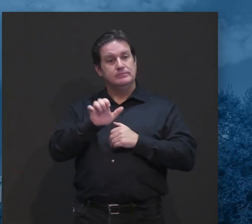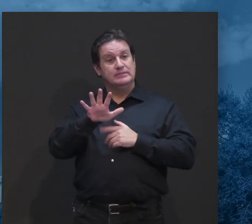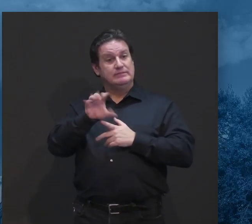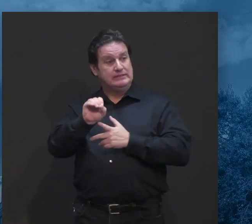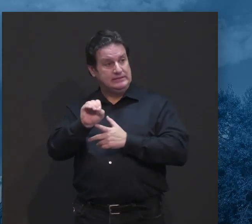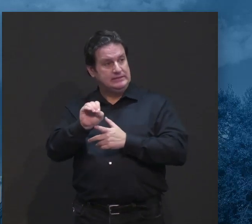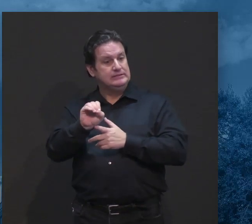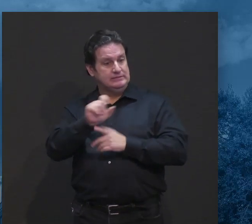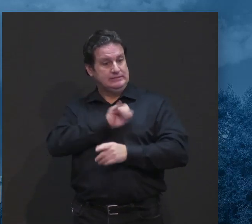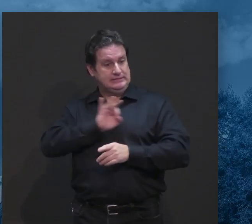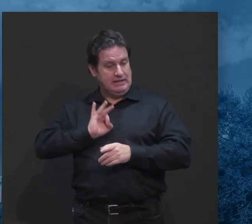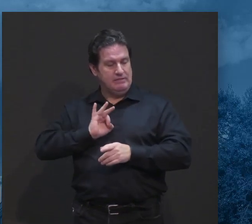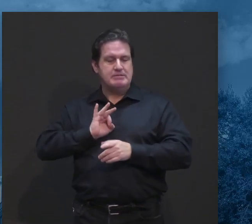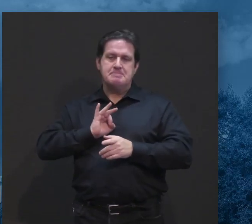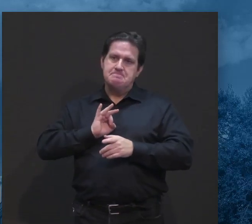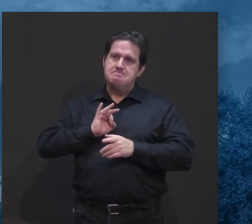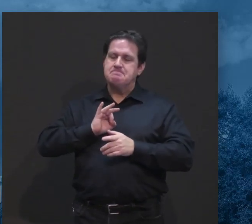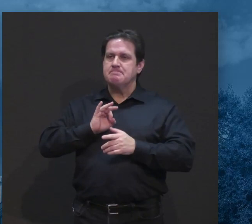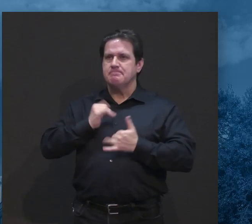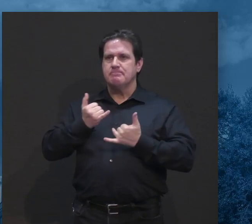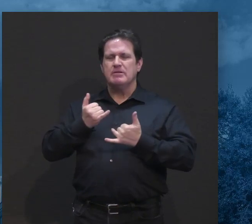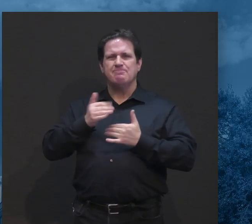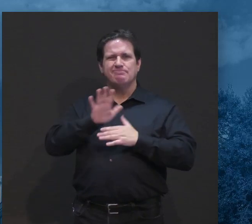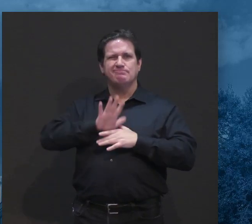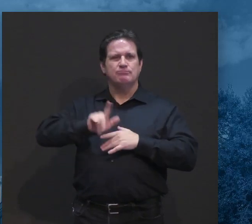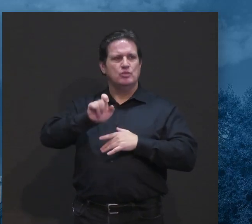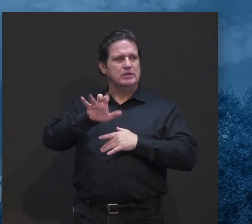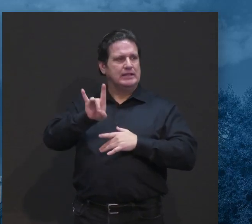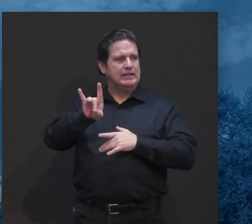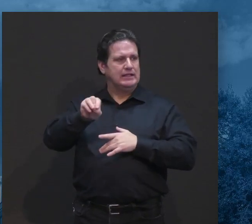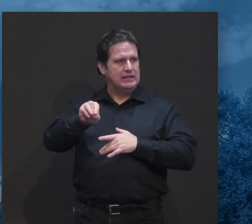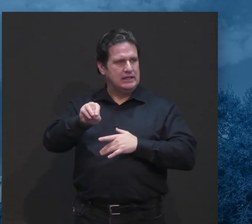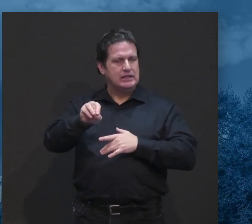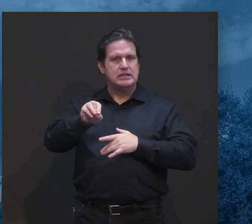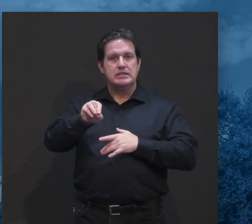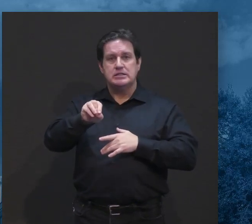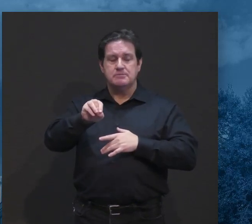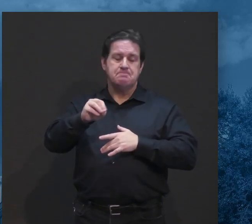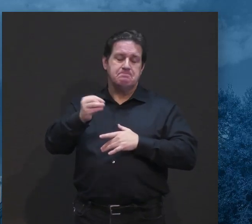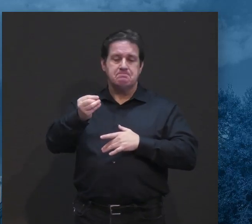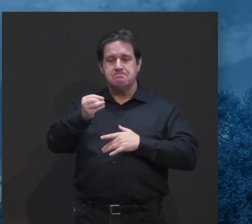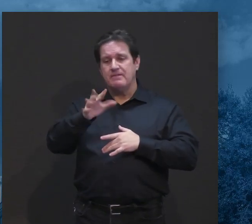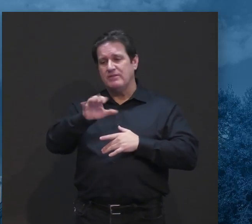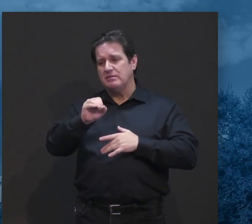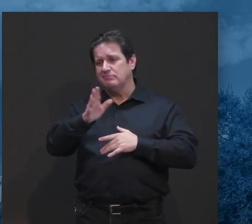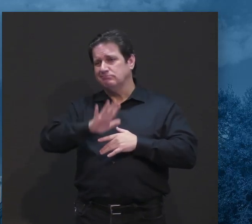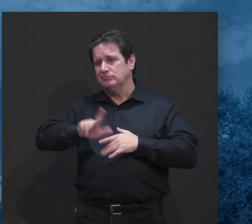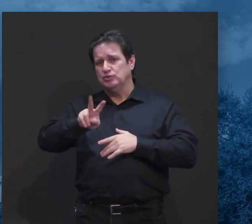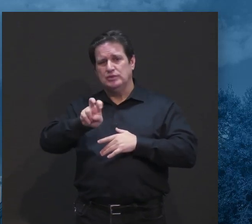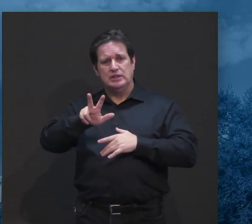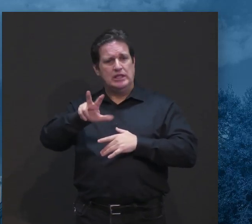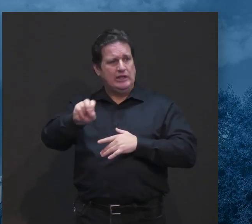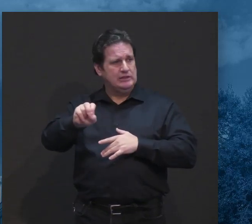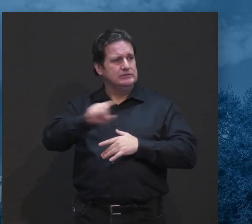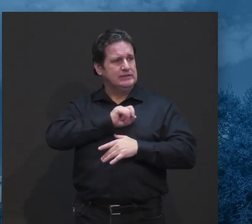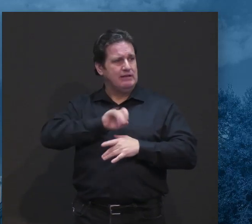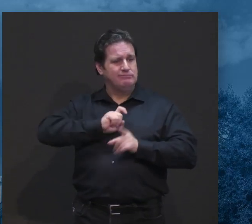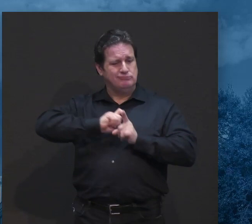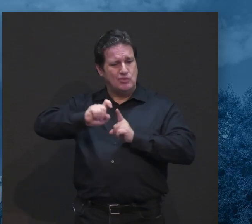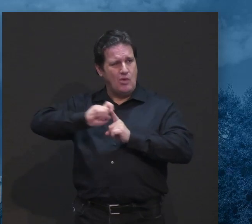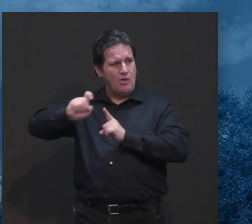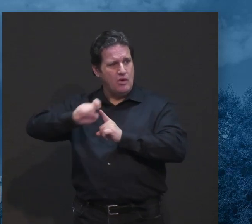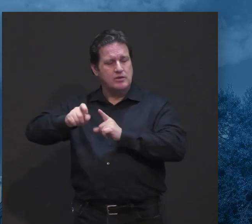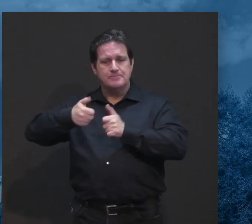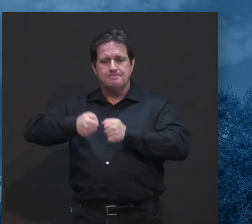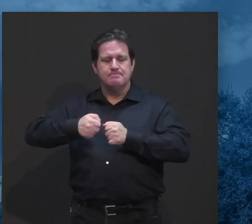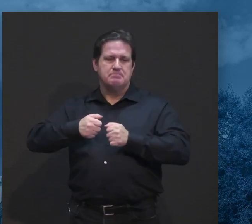150, so that would put us around, we're now around 180, and another 50 would be around 230, but I want to